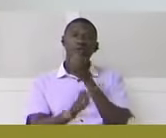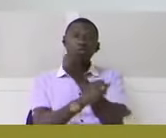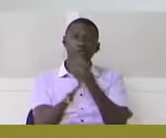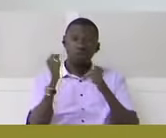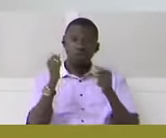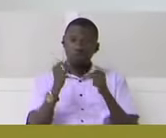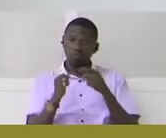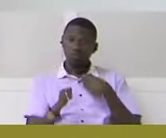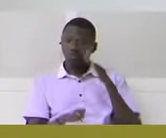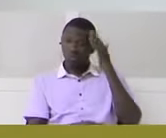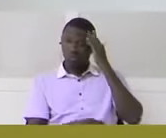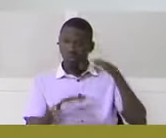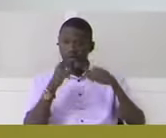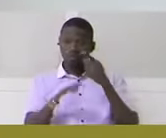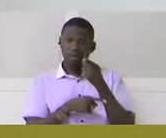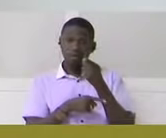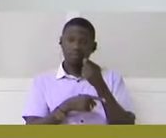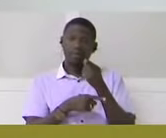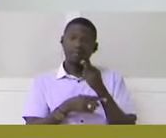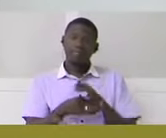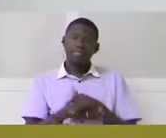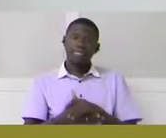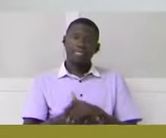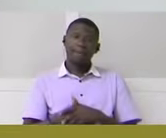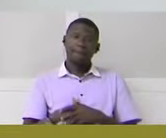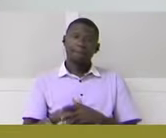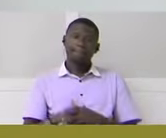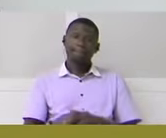For ibota wol kul bolu kala male bang